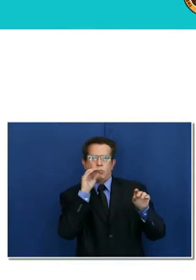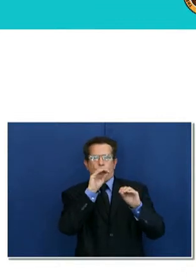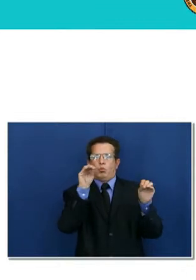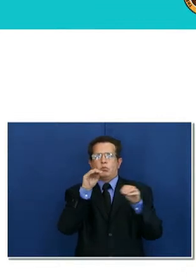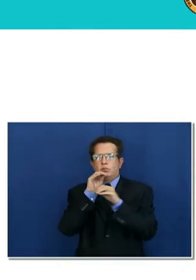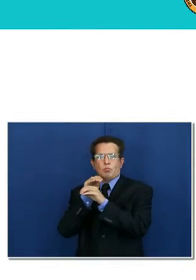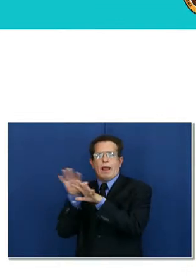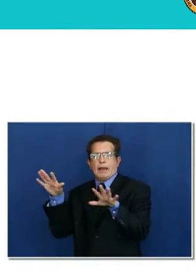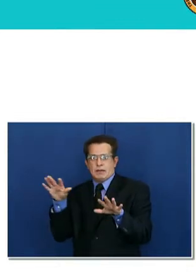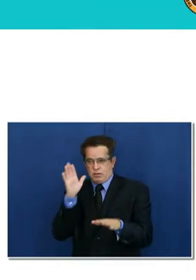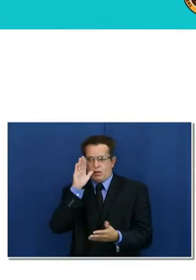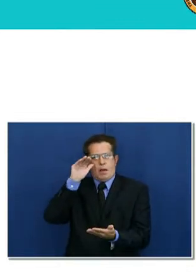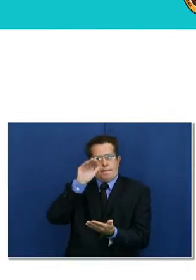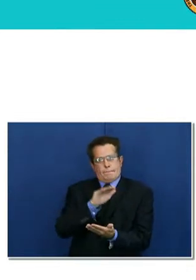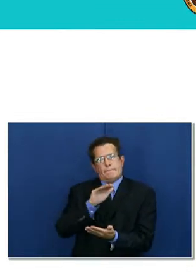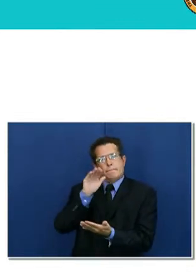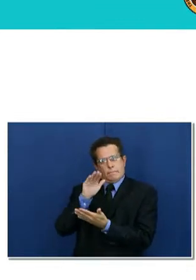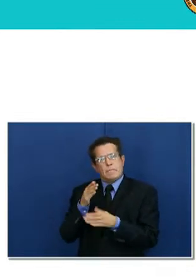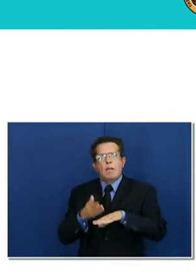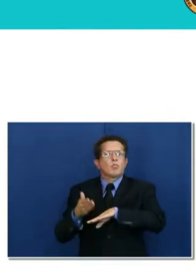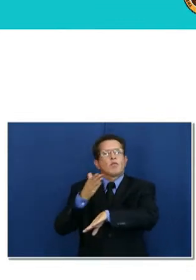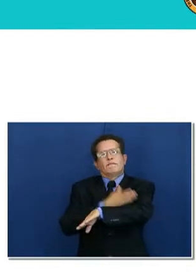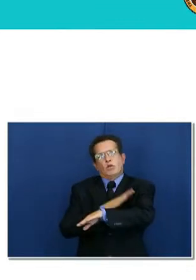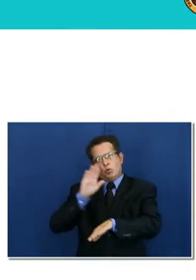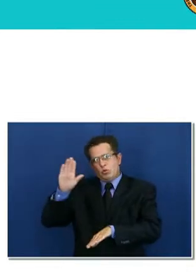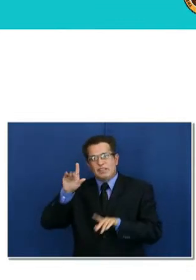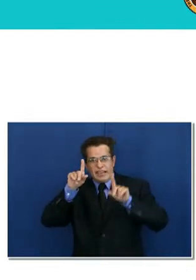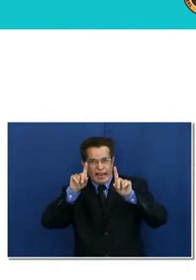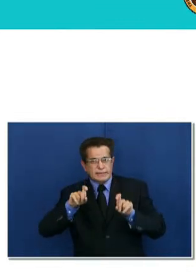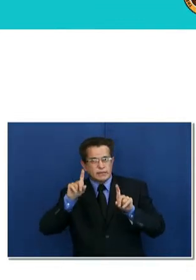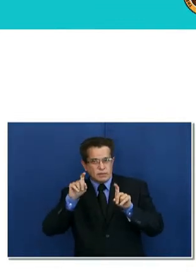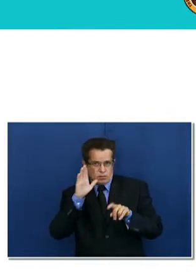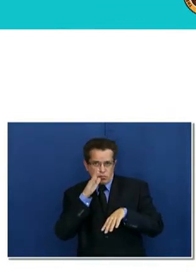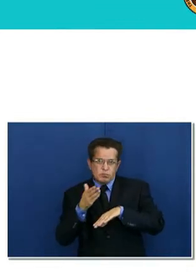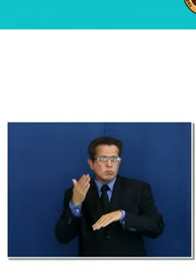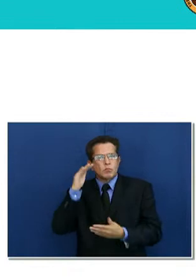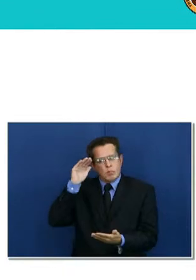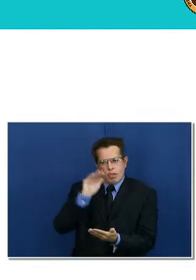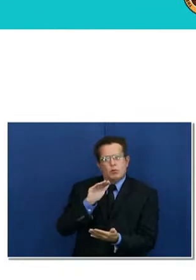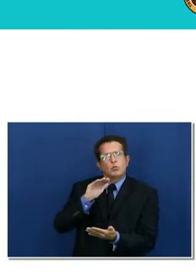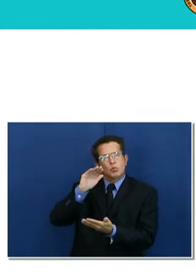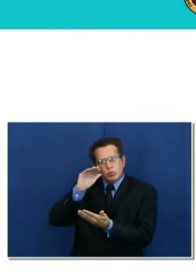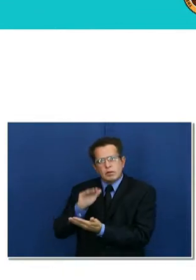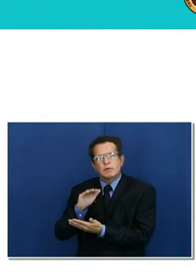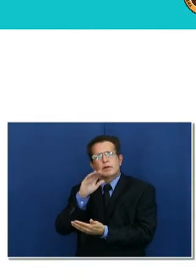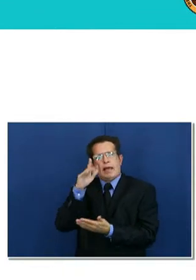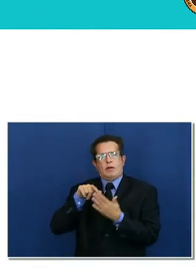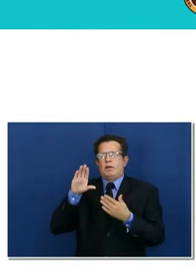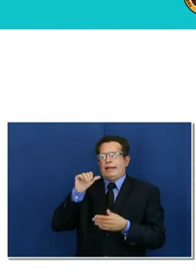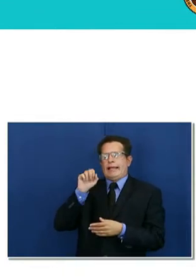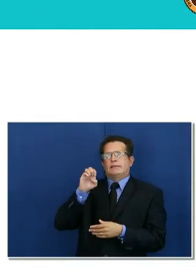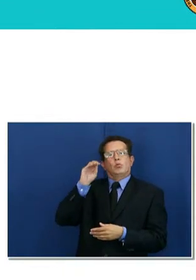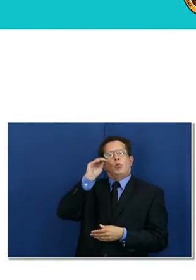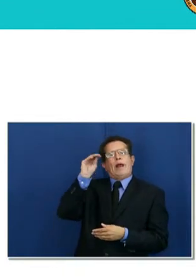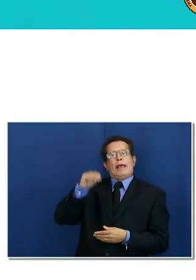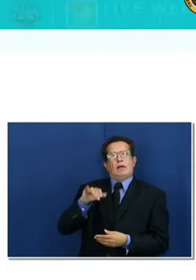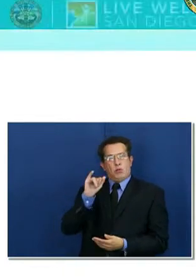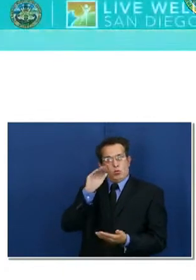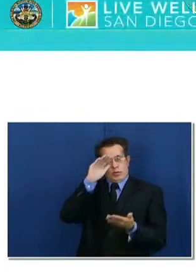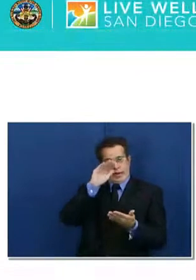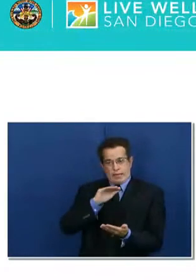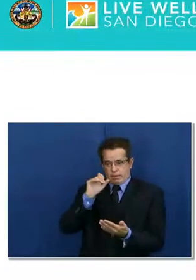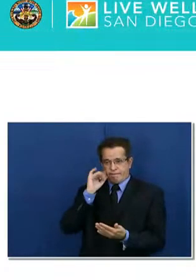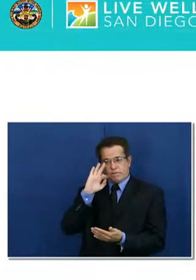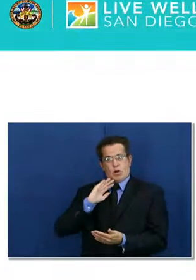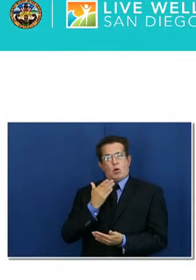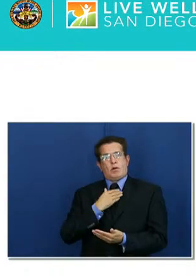can help decrease our testing positivity rate, can help decrease our case rate. And in the next slide, by